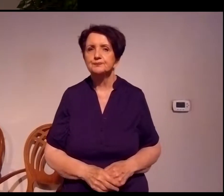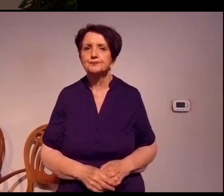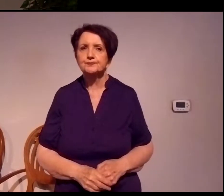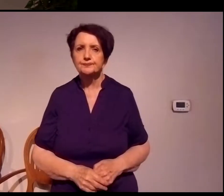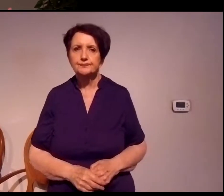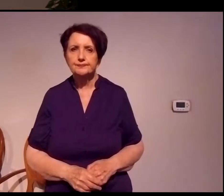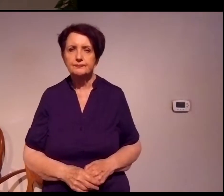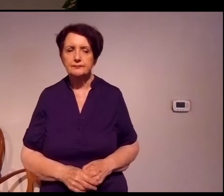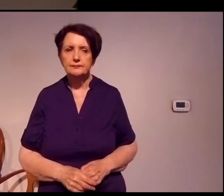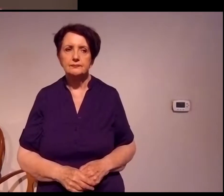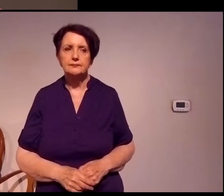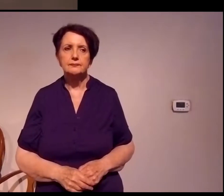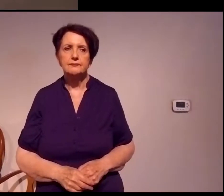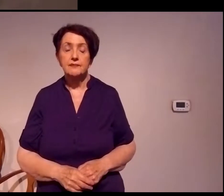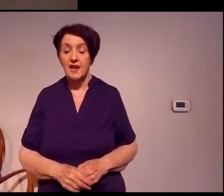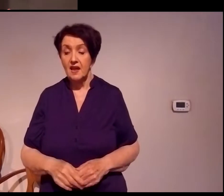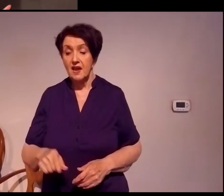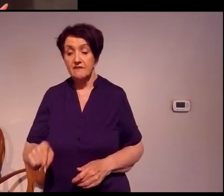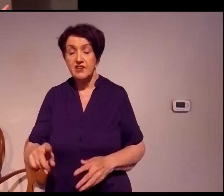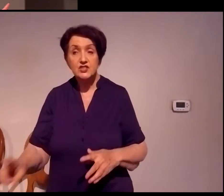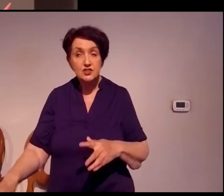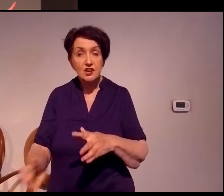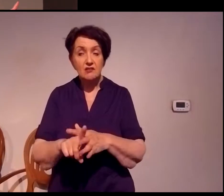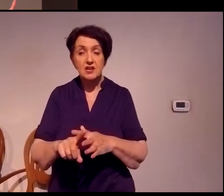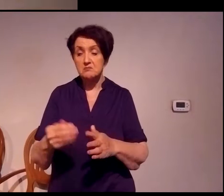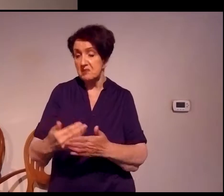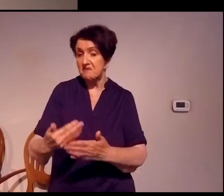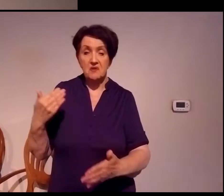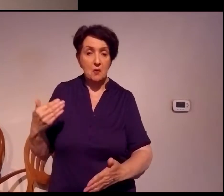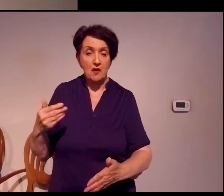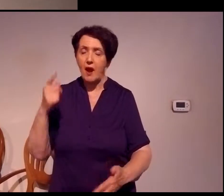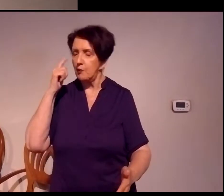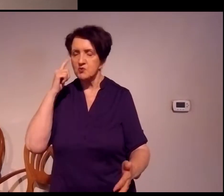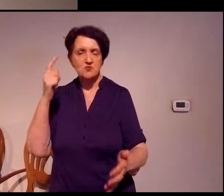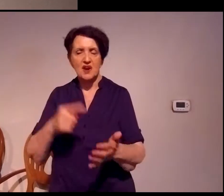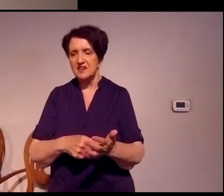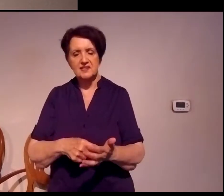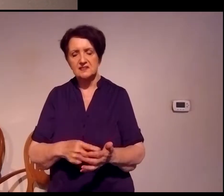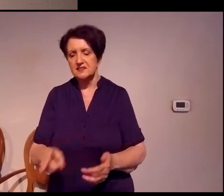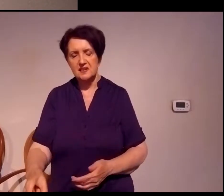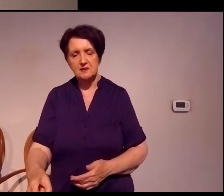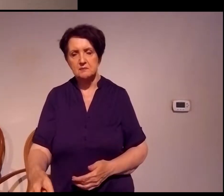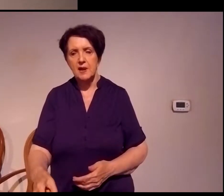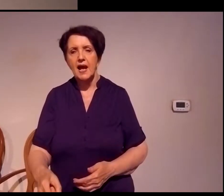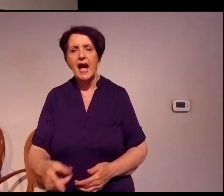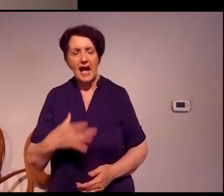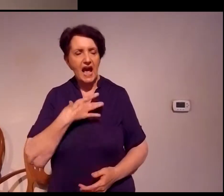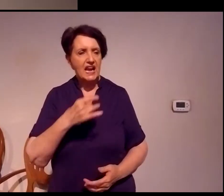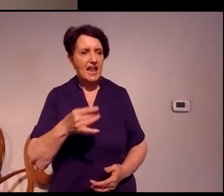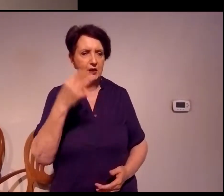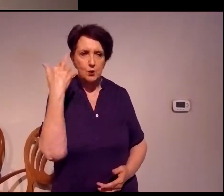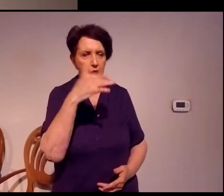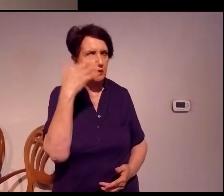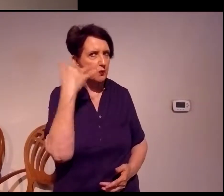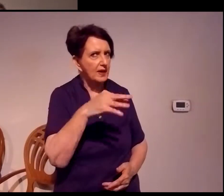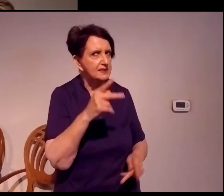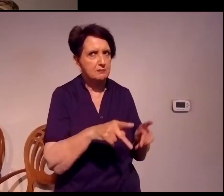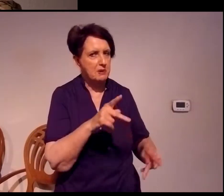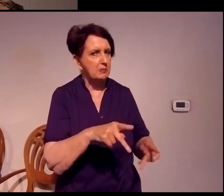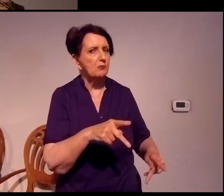If he had come in any earlier, I would not have recognized him, because I really like slick, crazy people.